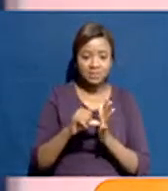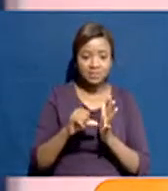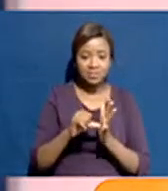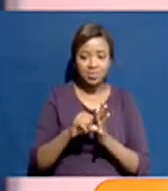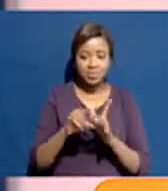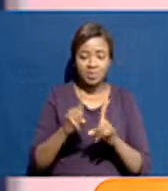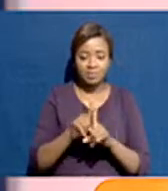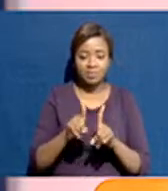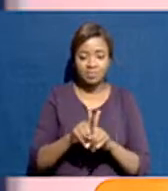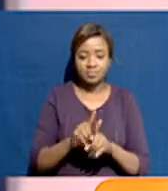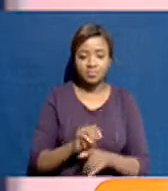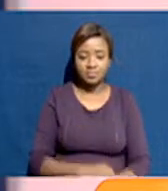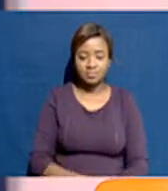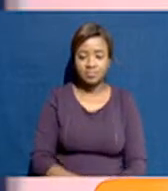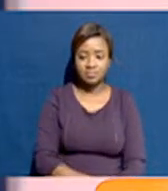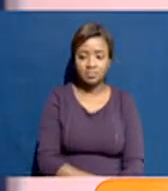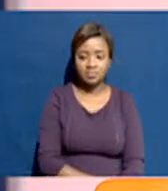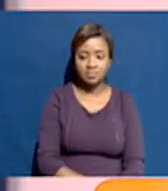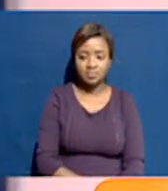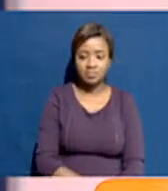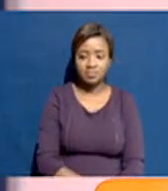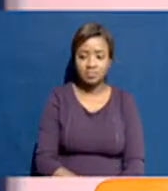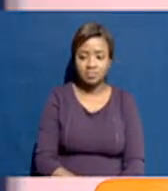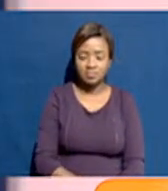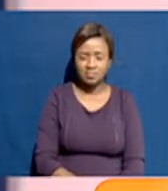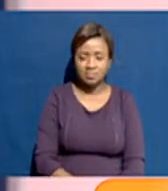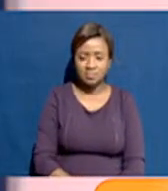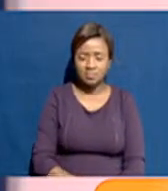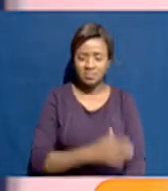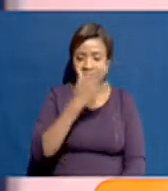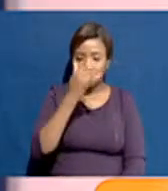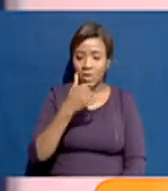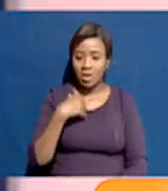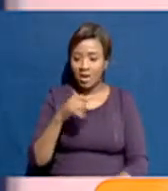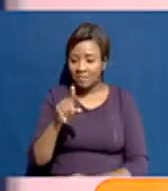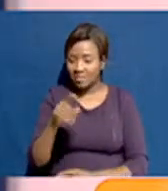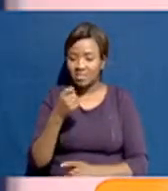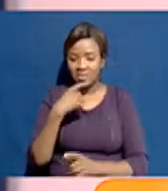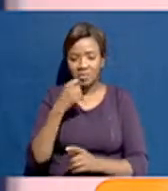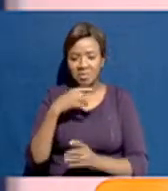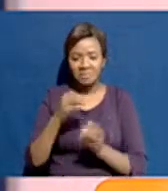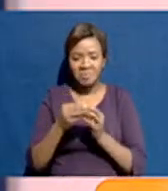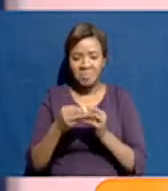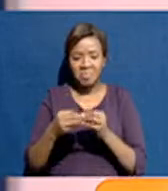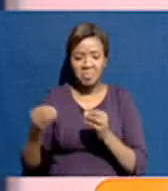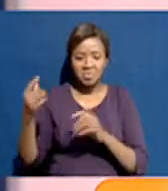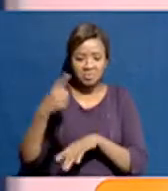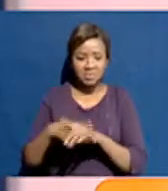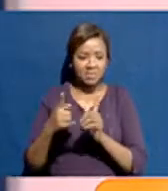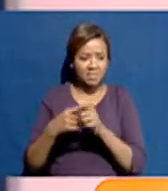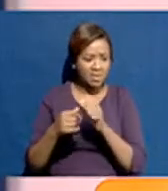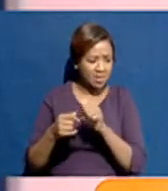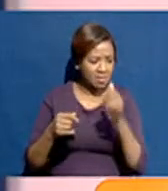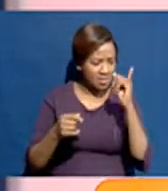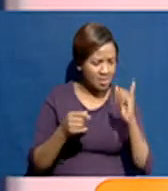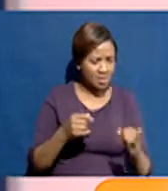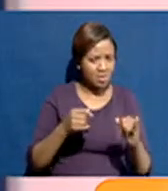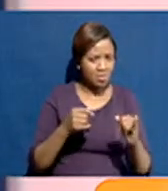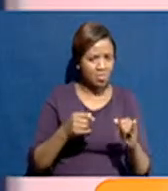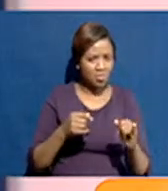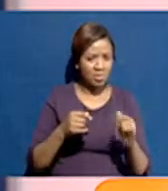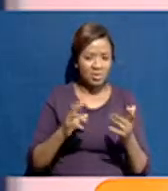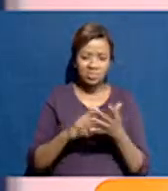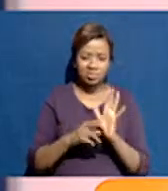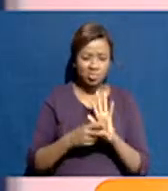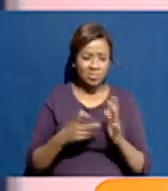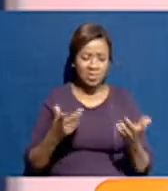if we have the ones that you have been putting on treatment for long and then you have new ones coming in, then it means that our journey towards ending AIDS has